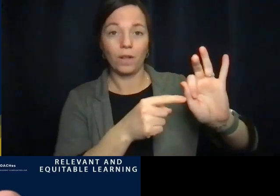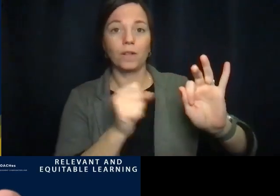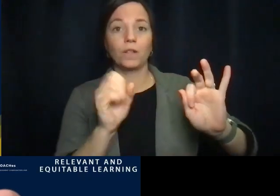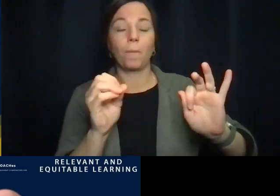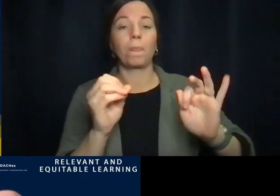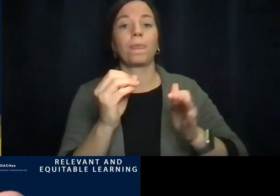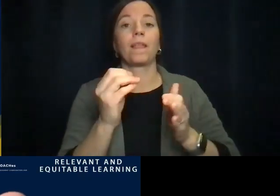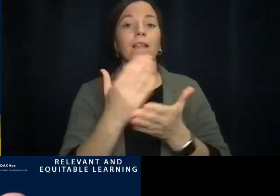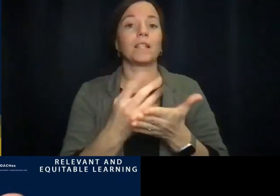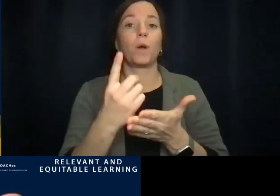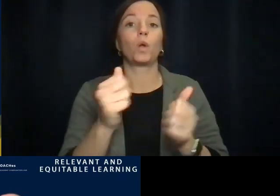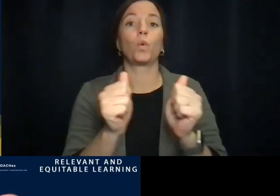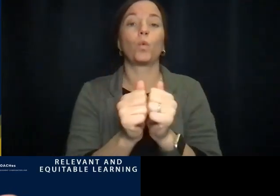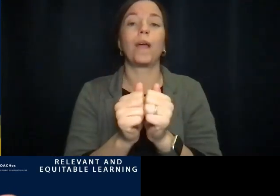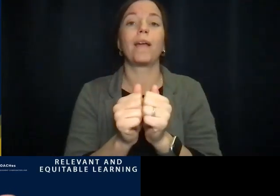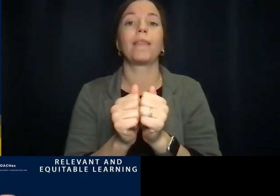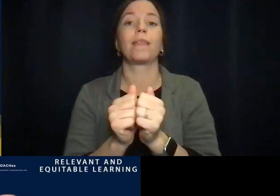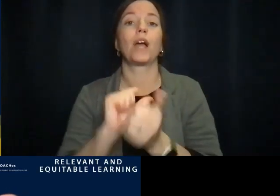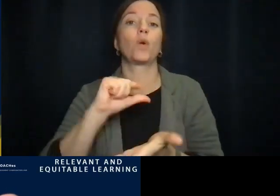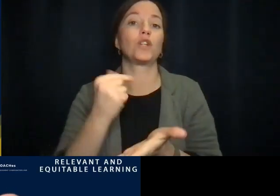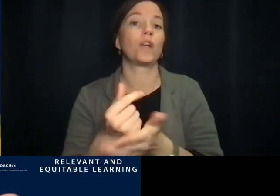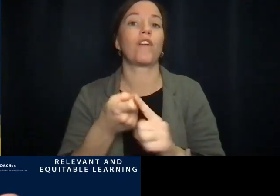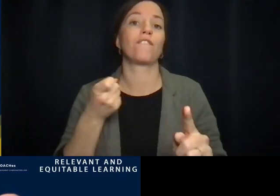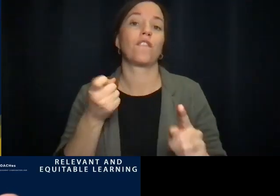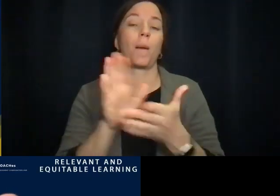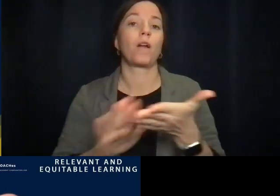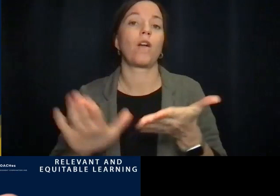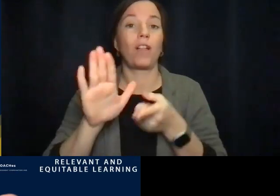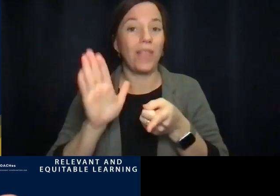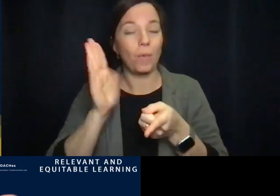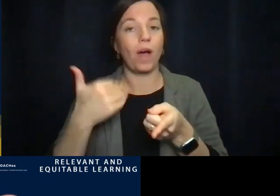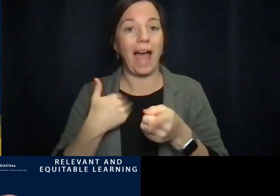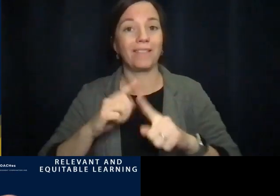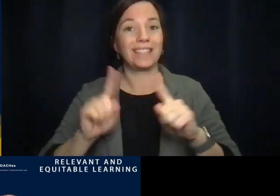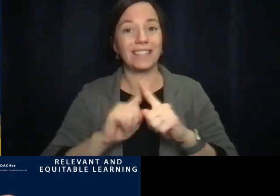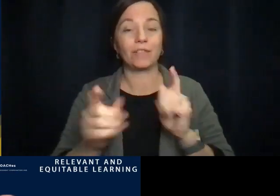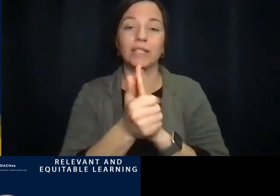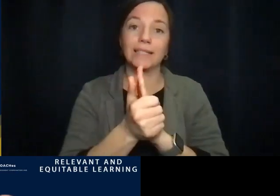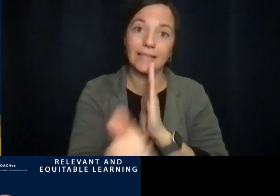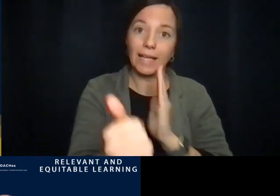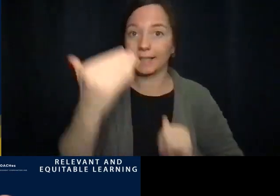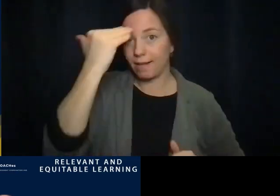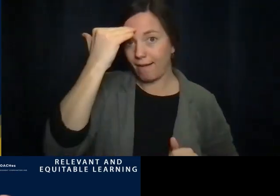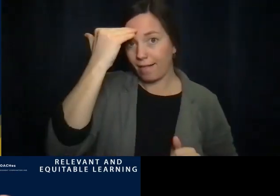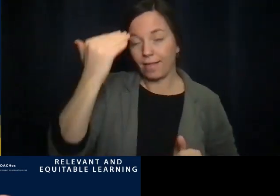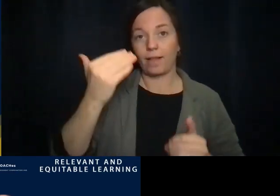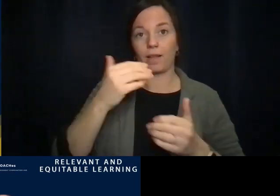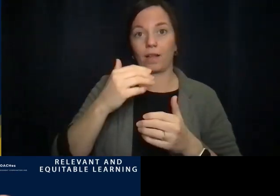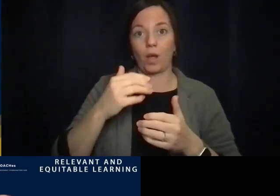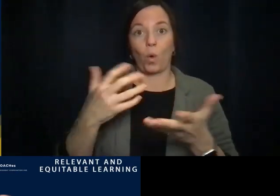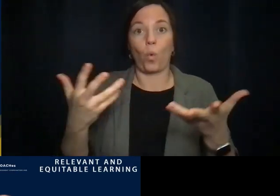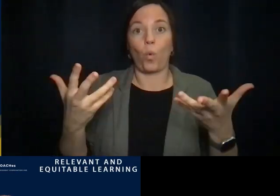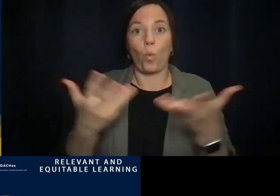postgraduate education is going to be yet another set of skills and competencies and expectations as to what to do with the tool